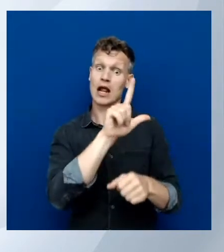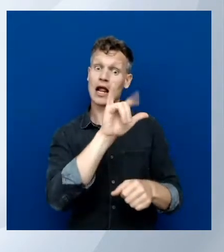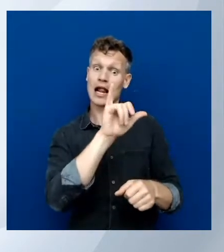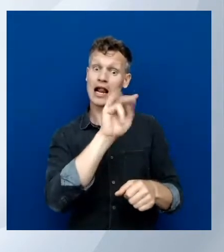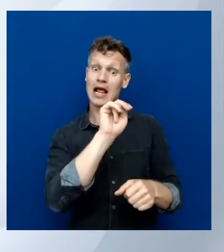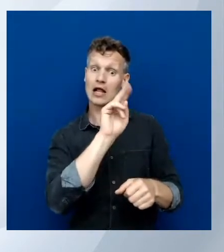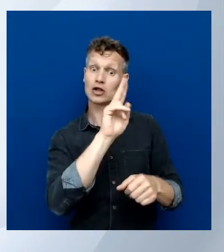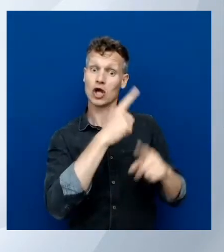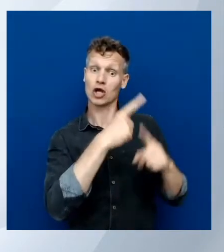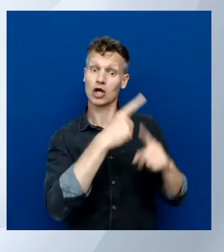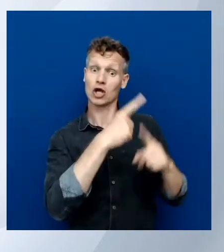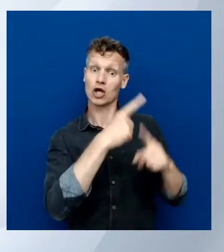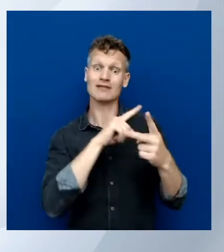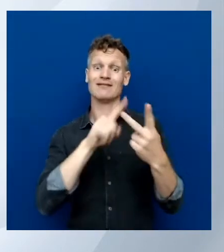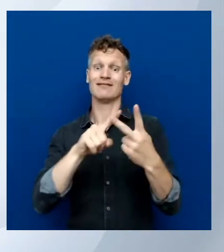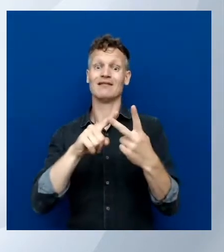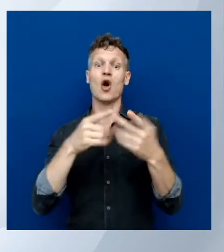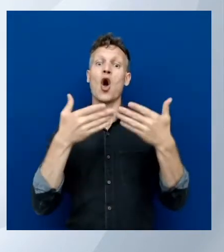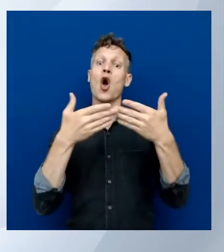After